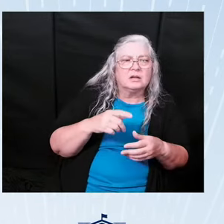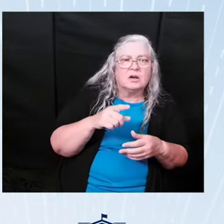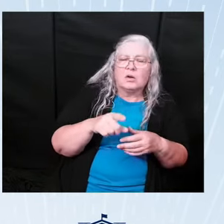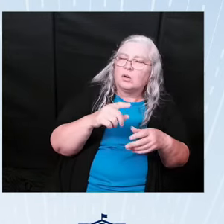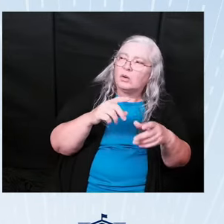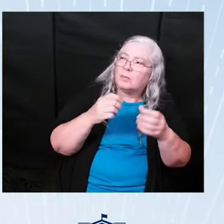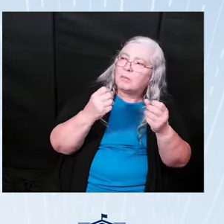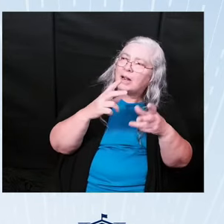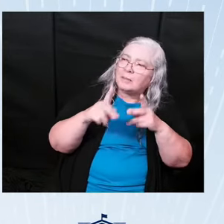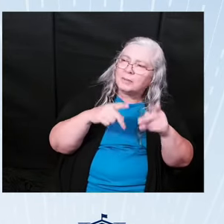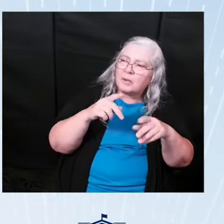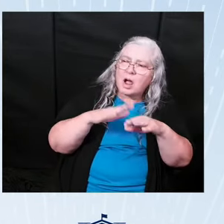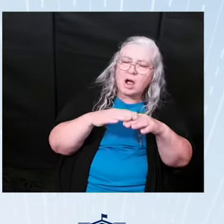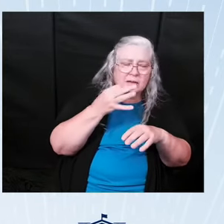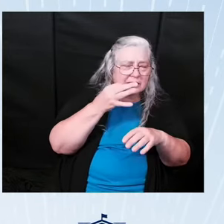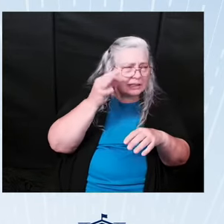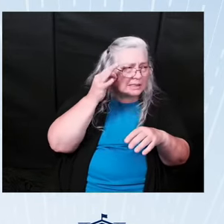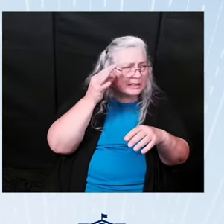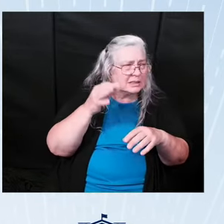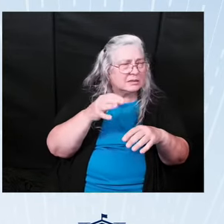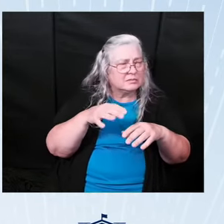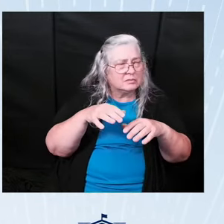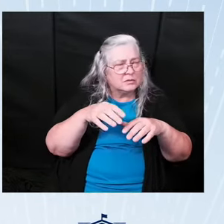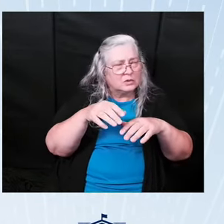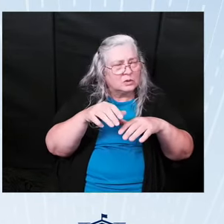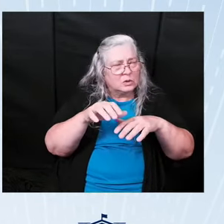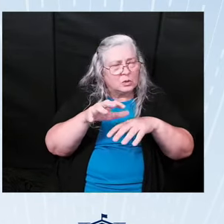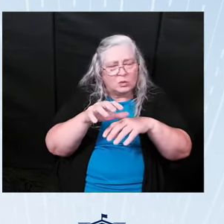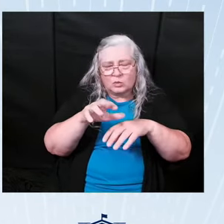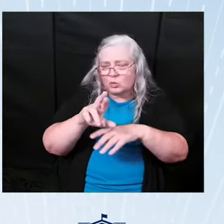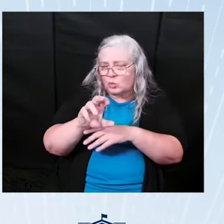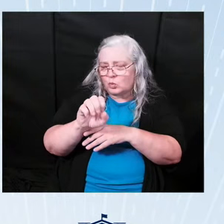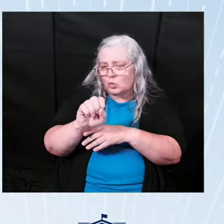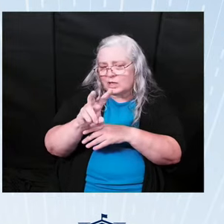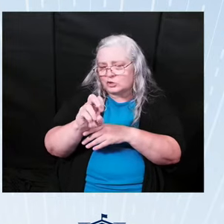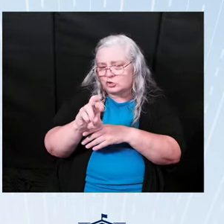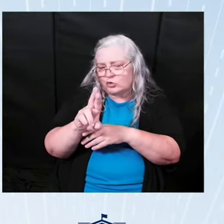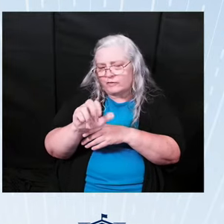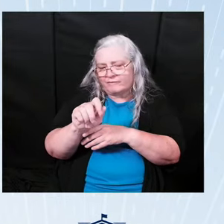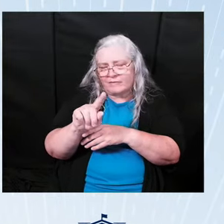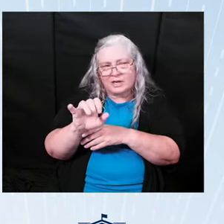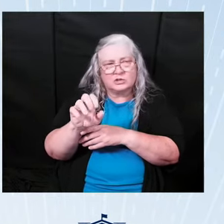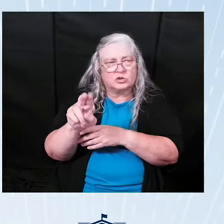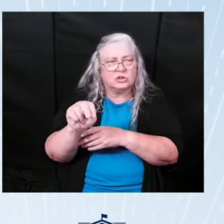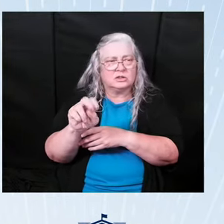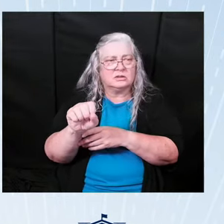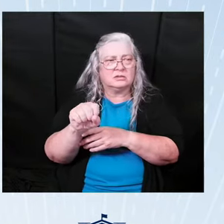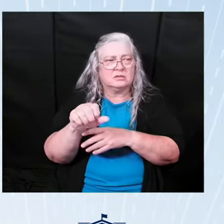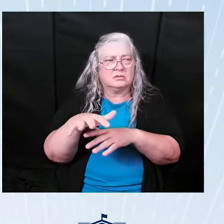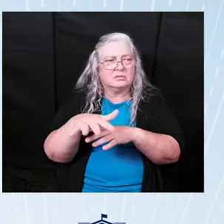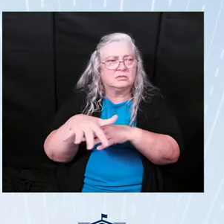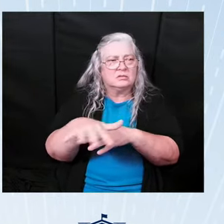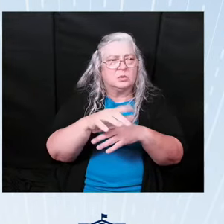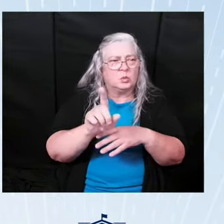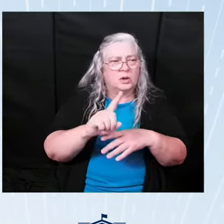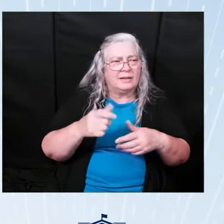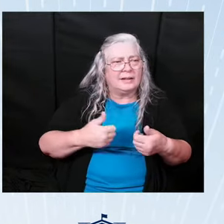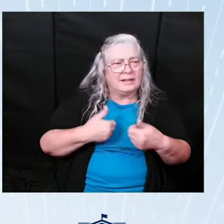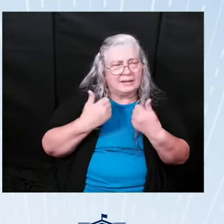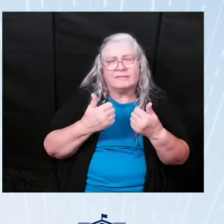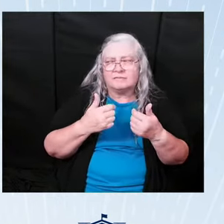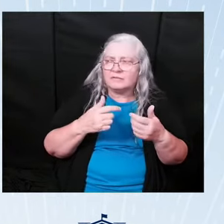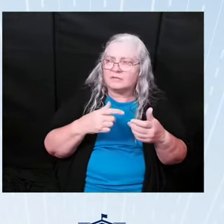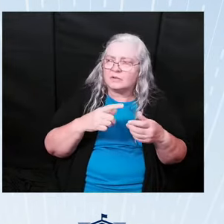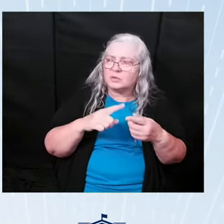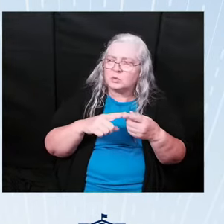Thank you so much. And I just want to point out, Ali may have said this earlier, last week the administration launched the